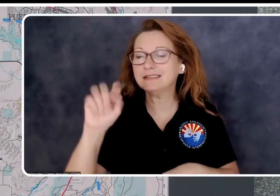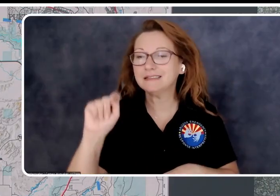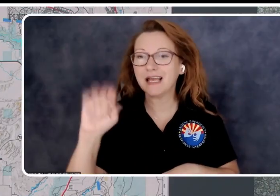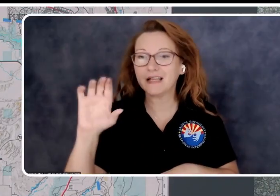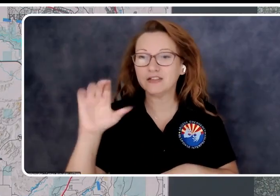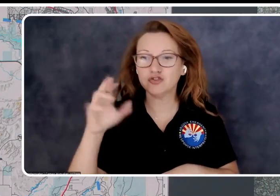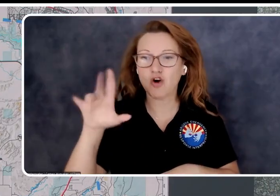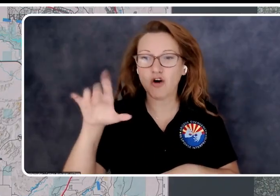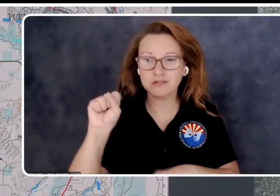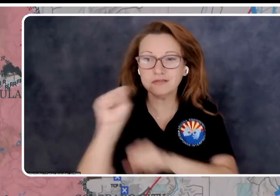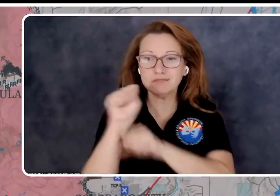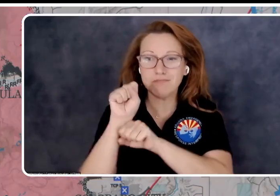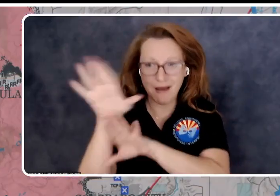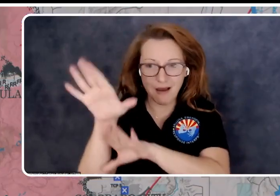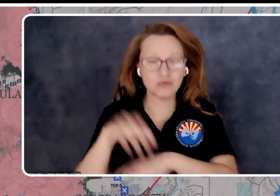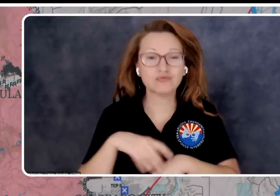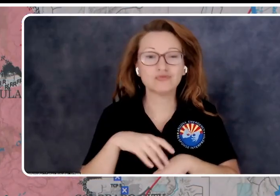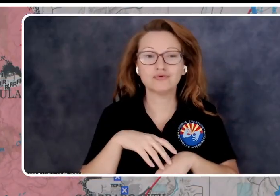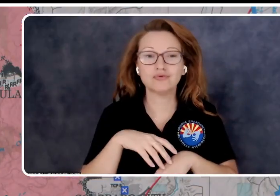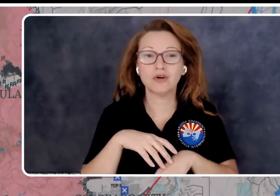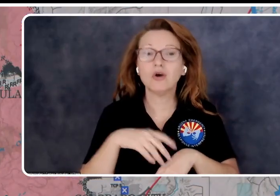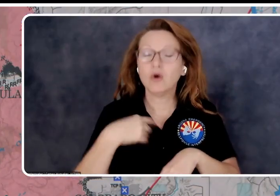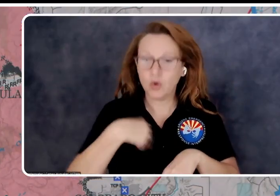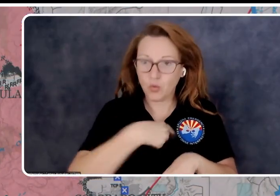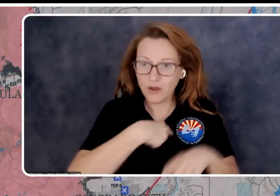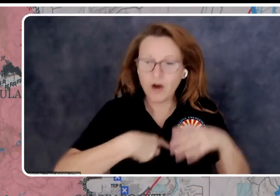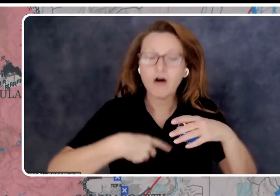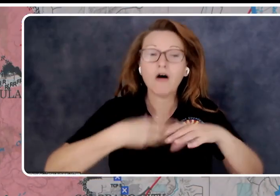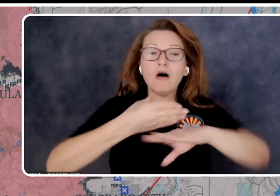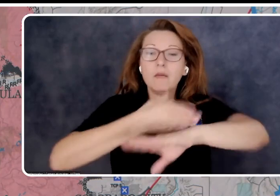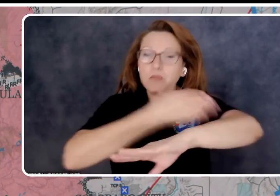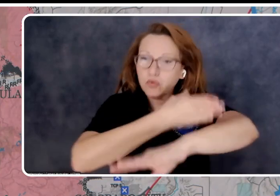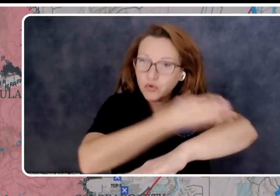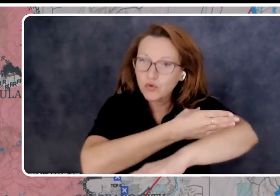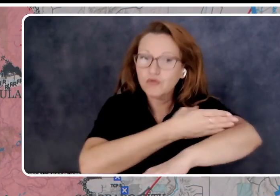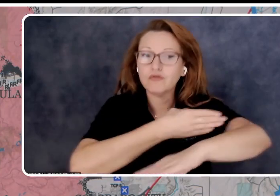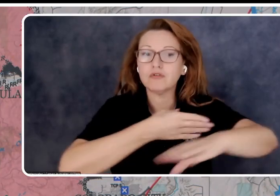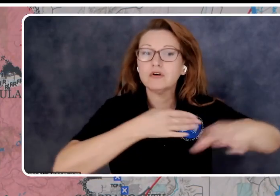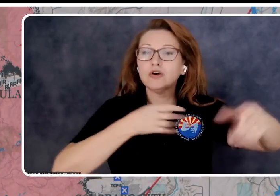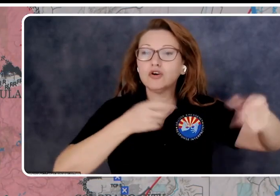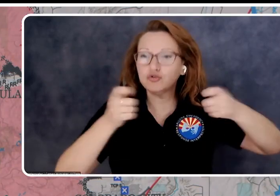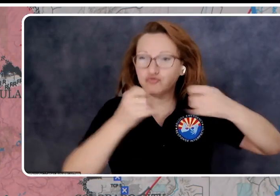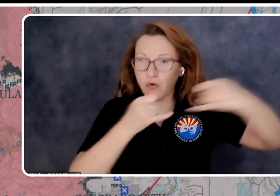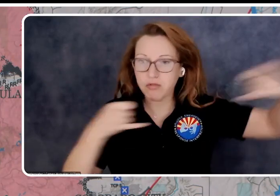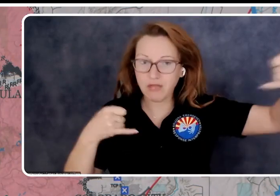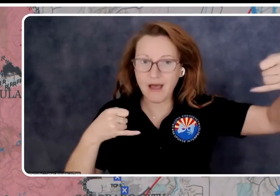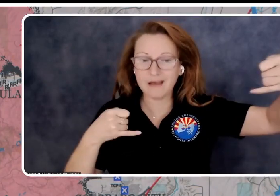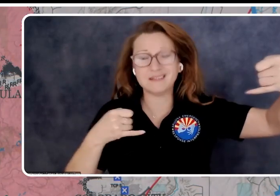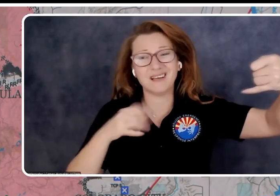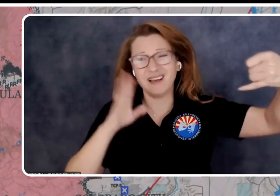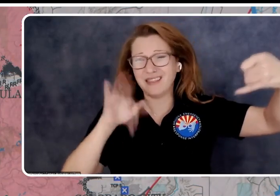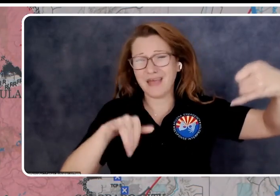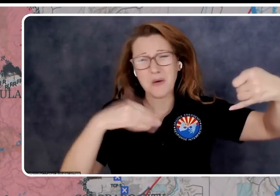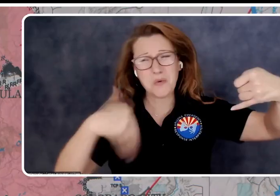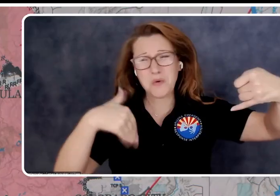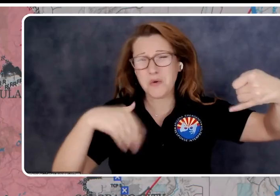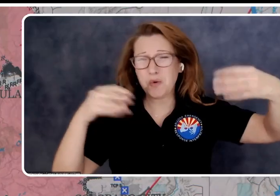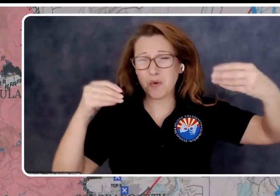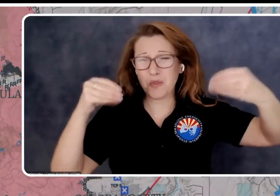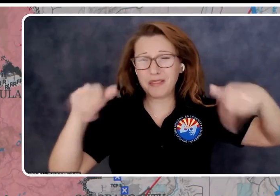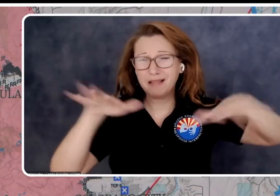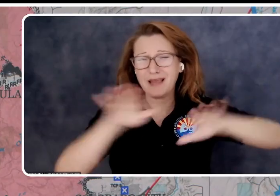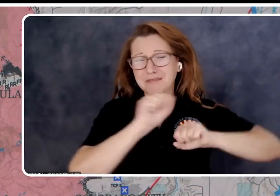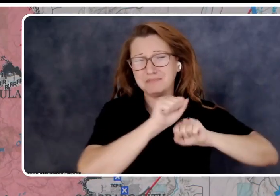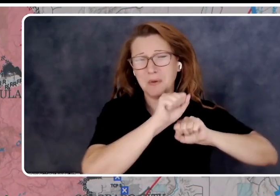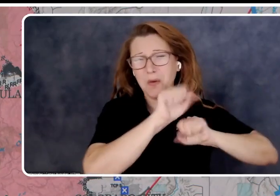to improve and construct control lines there out indirect to that fire's edge. It's really steep, difficult country in